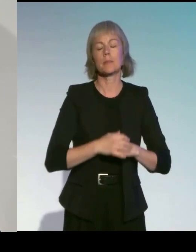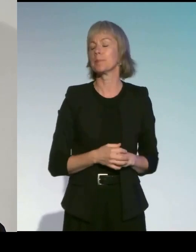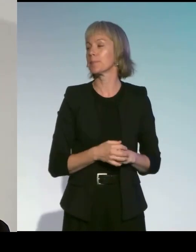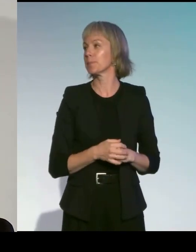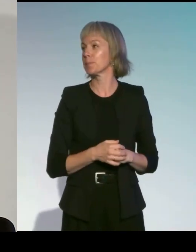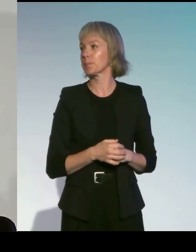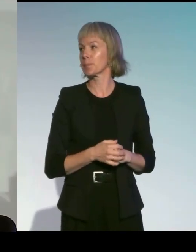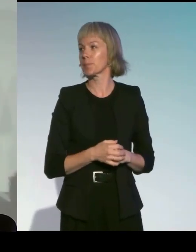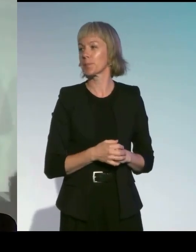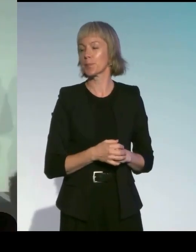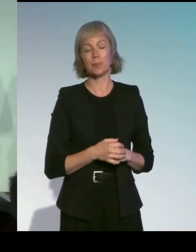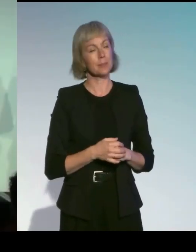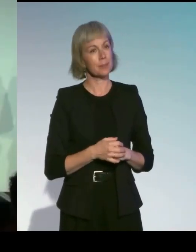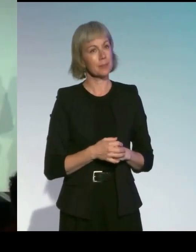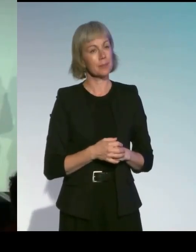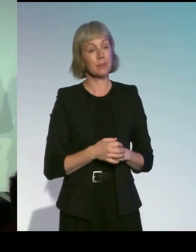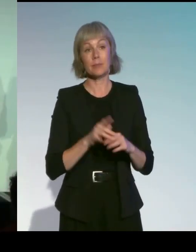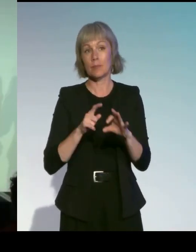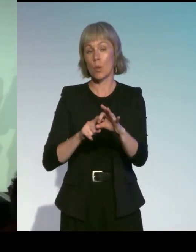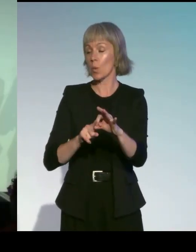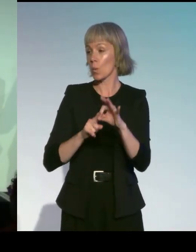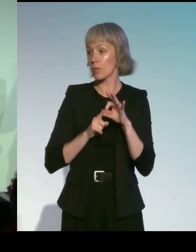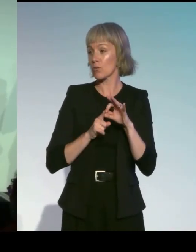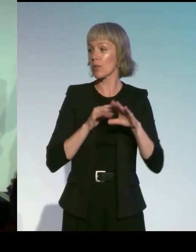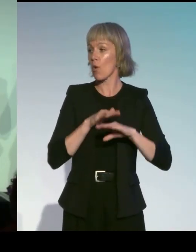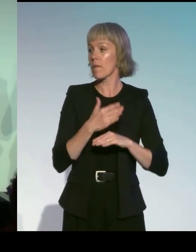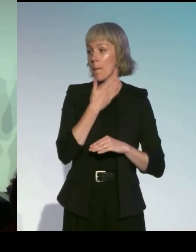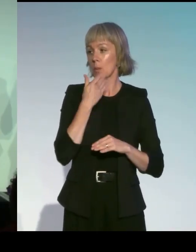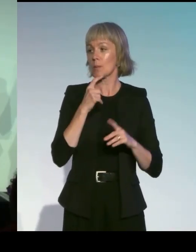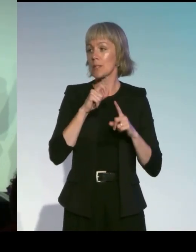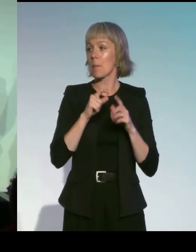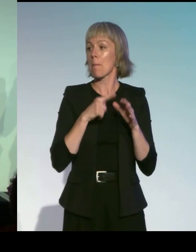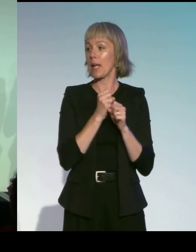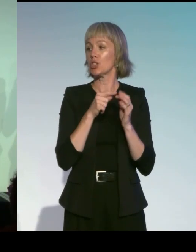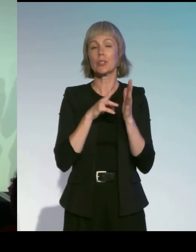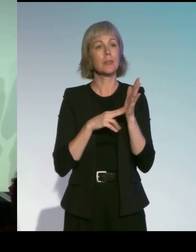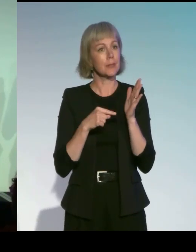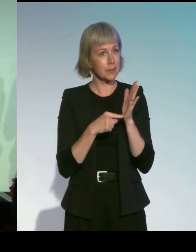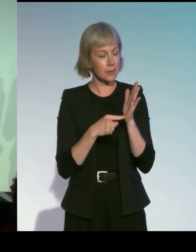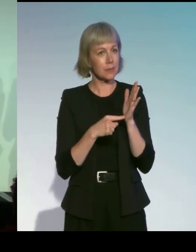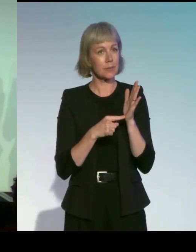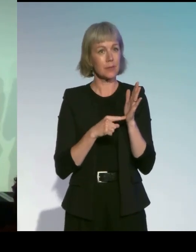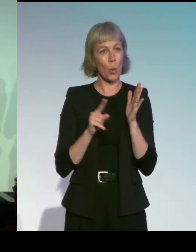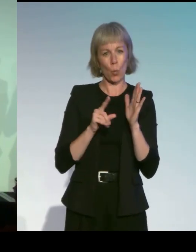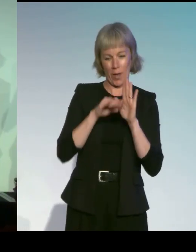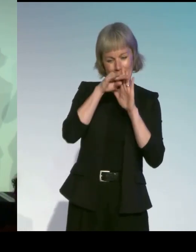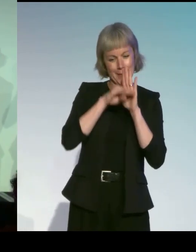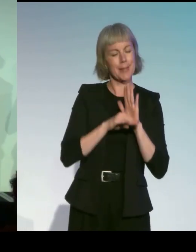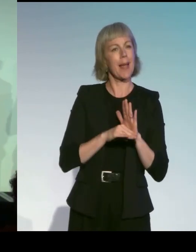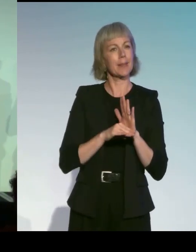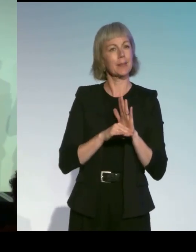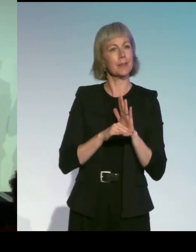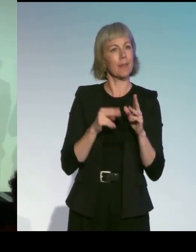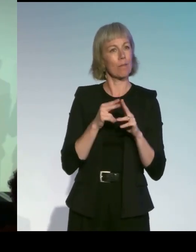Fascinating. We have a question about beauty pageants and asking what are the beauty standards for the